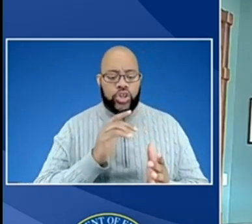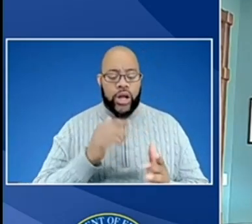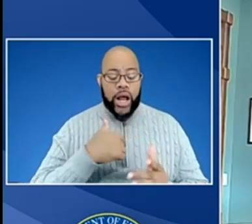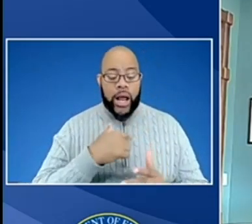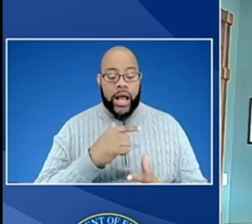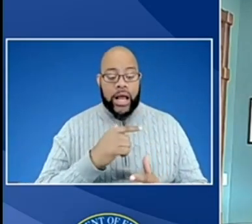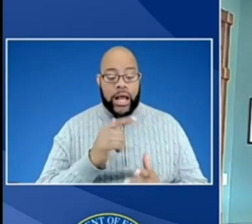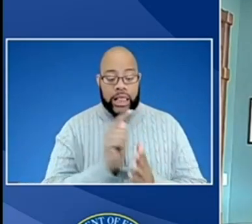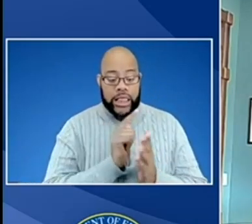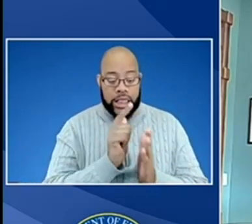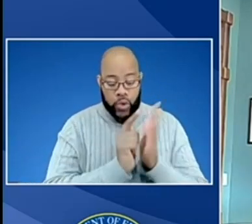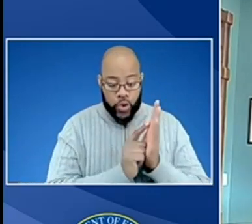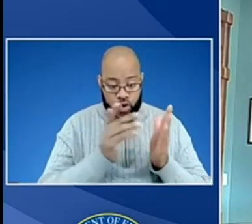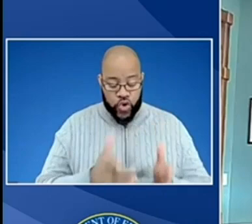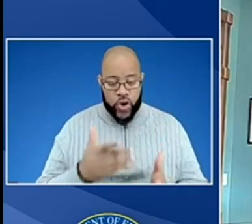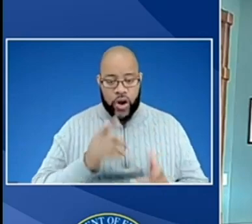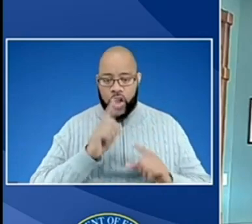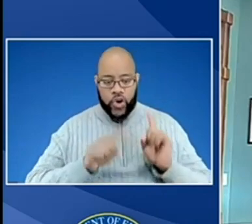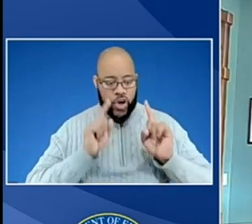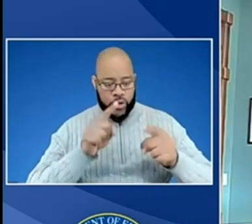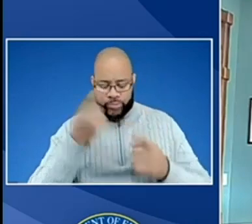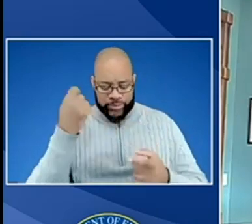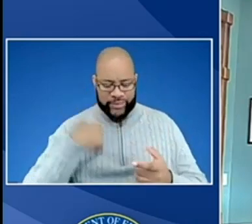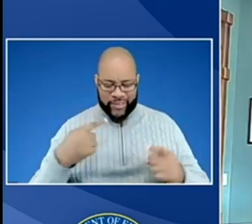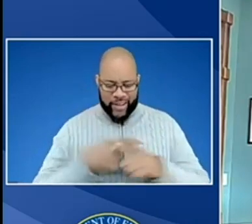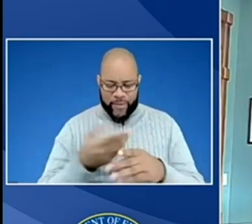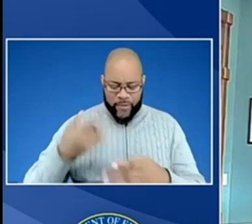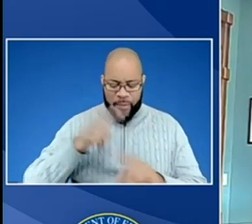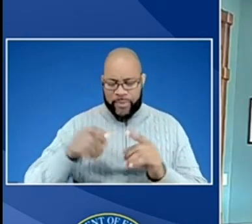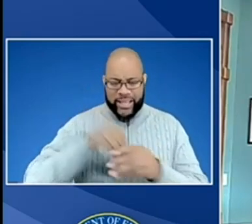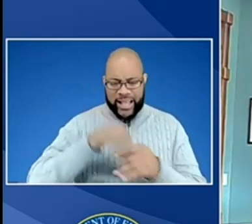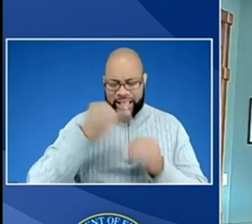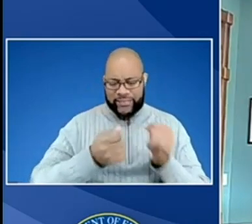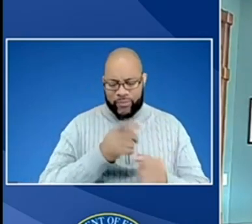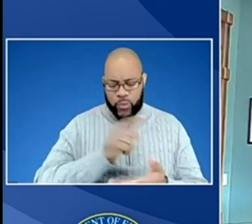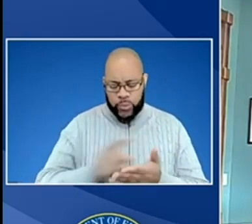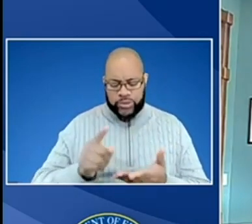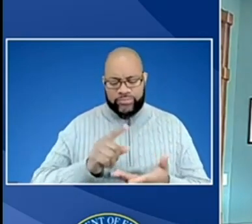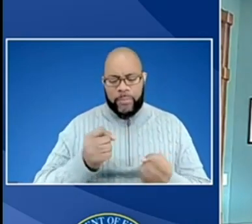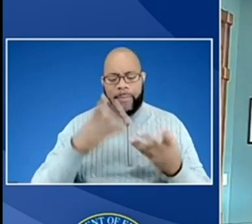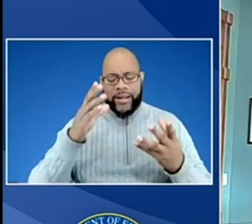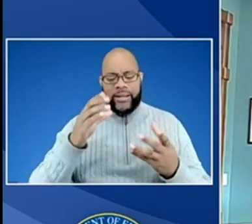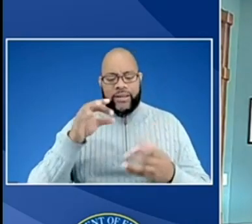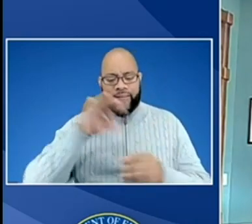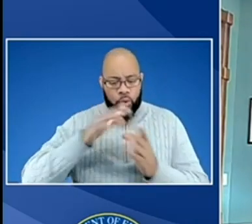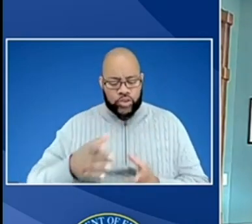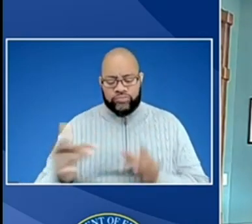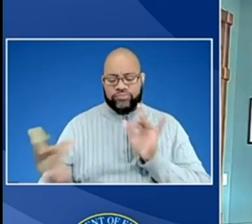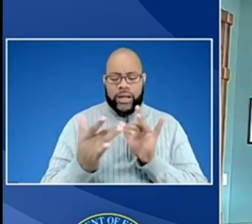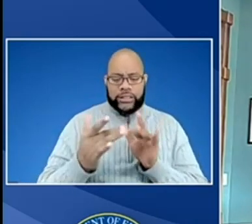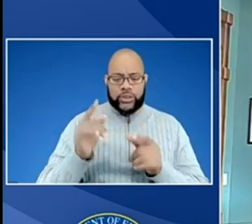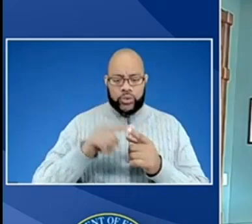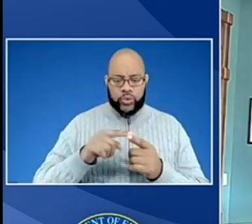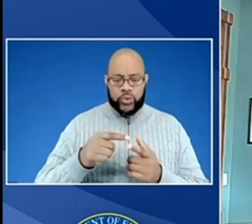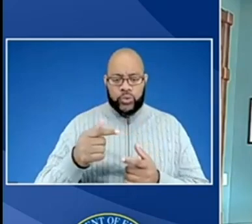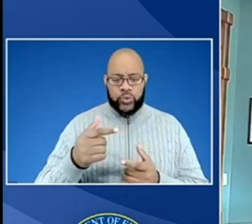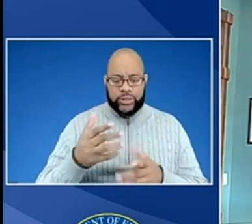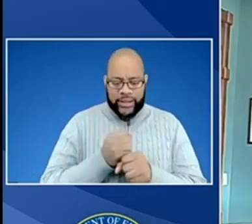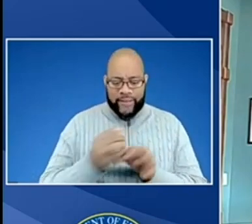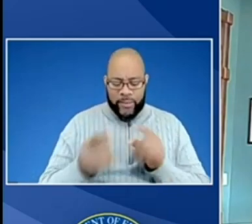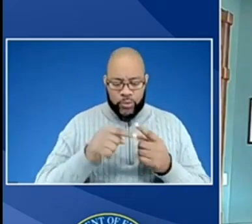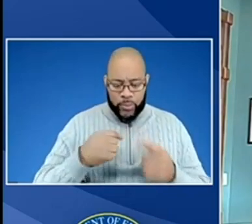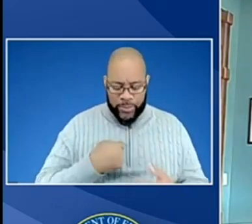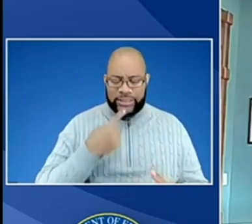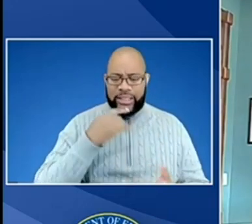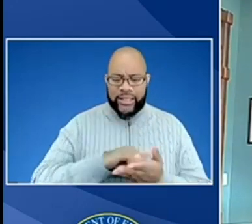all of last session due to pre-existing conflicts, but in the last few weeks, a number of constituents have reached out to provide feedback to me,